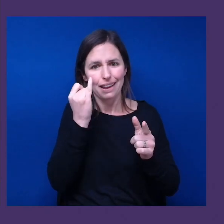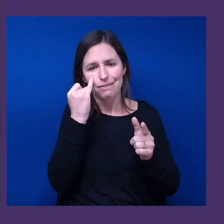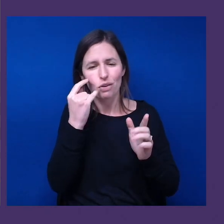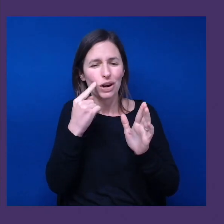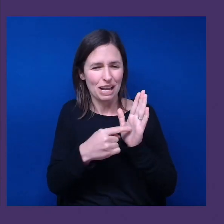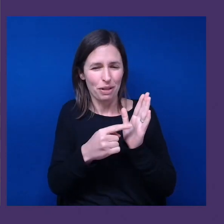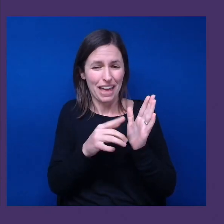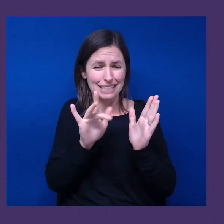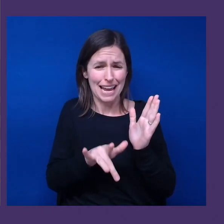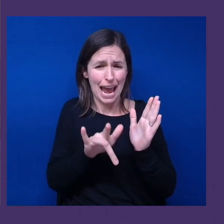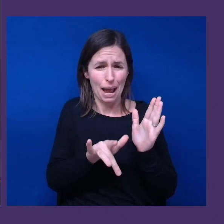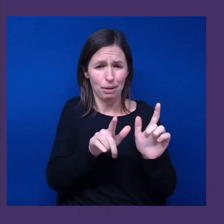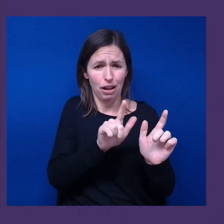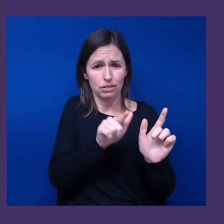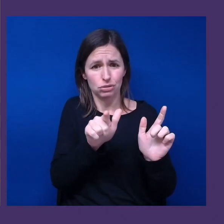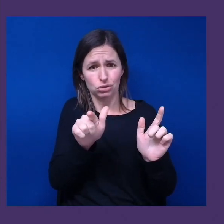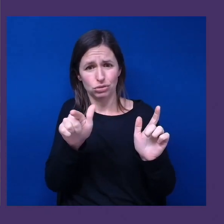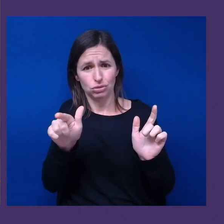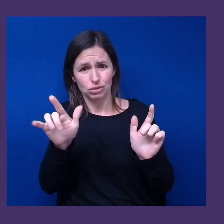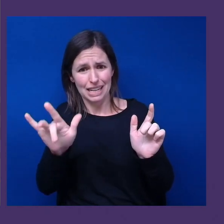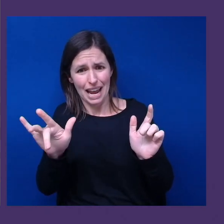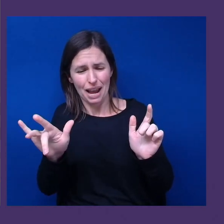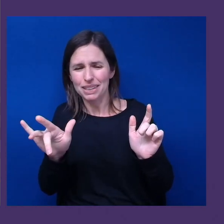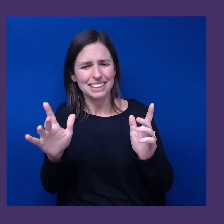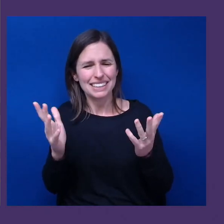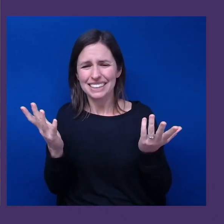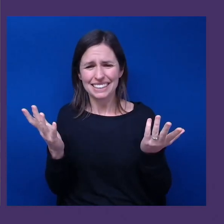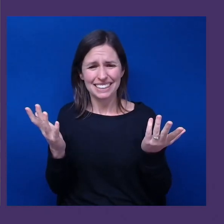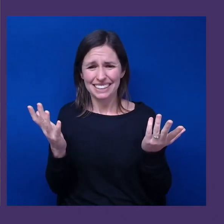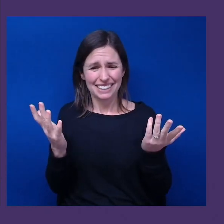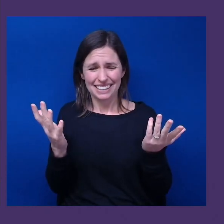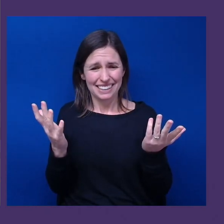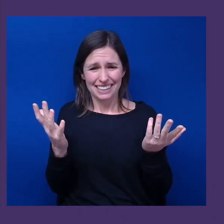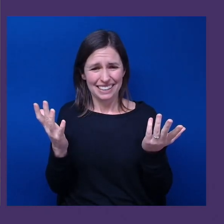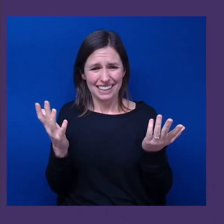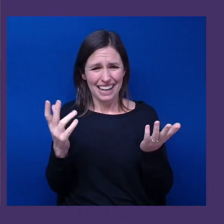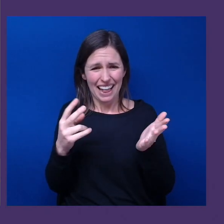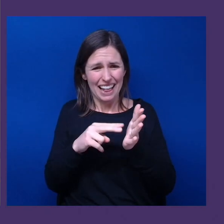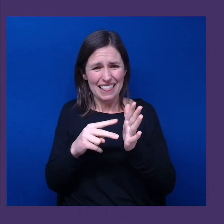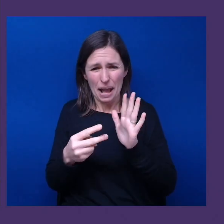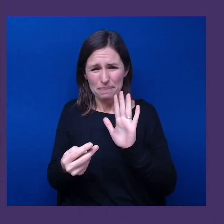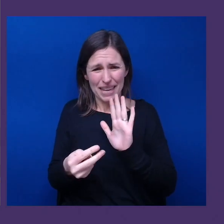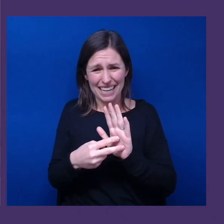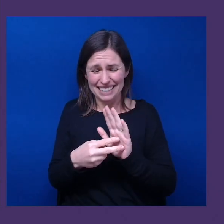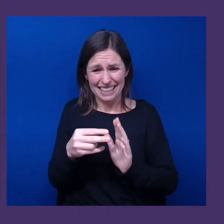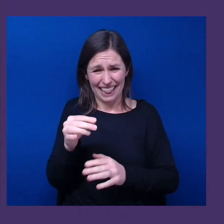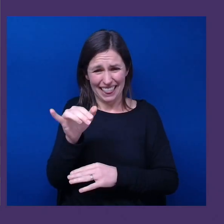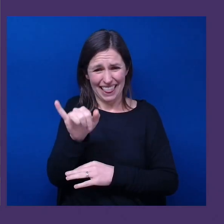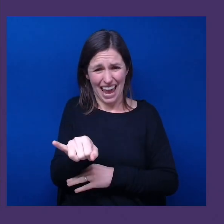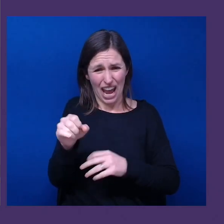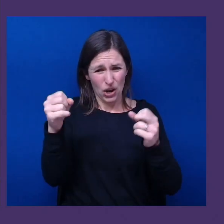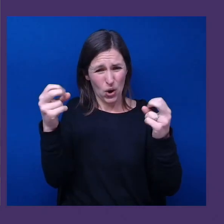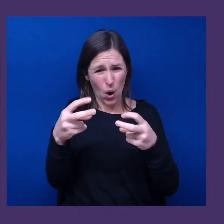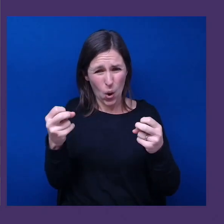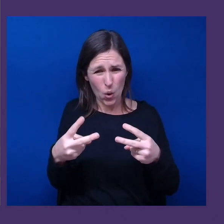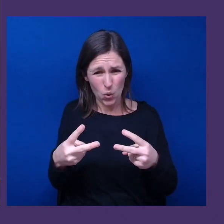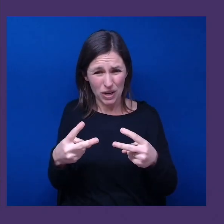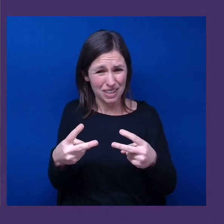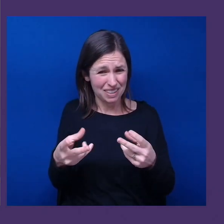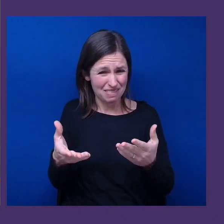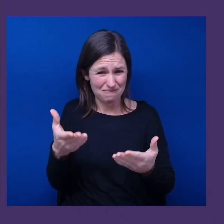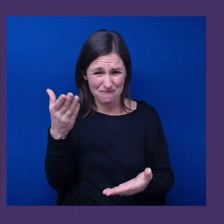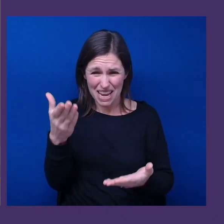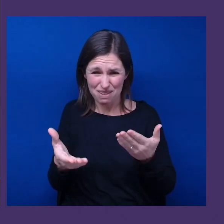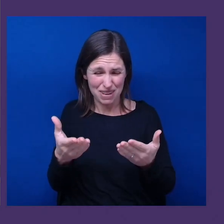that probably also reflects some inelegance in the way it's coded potentially too, right? So if you think